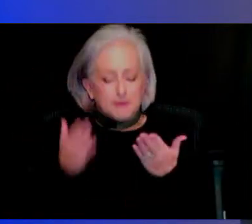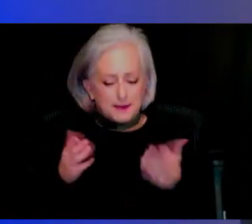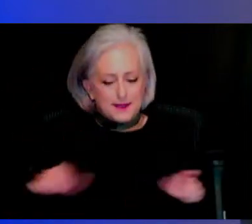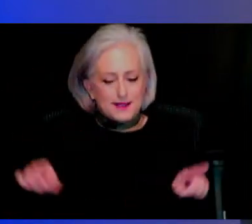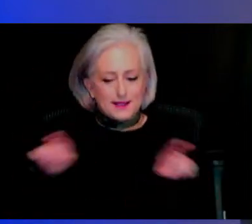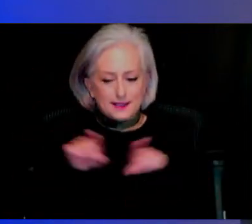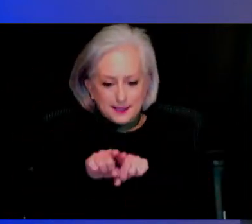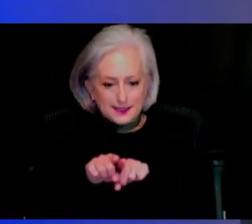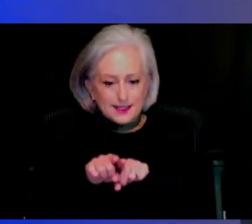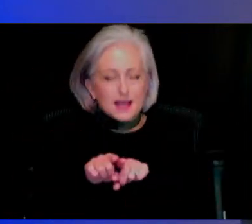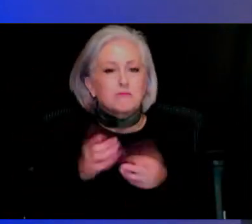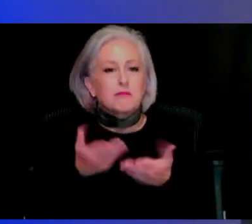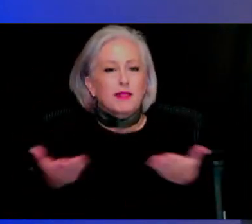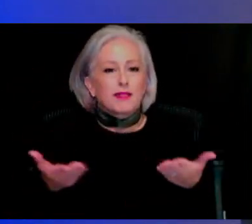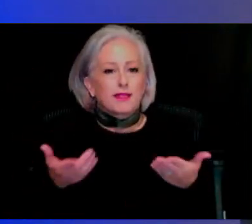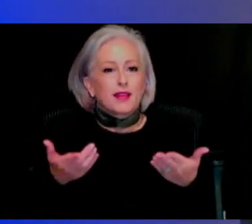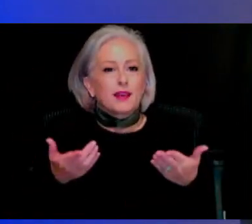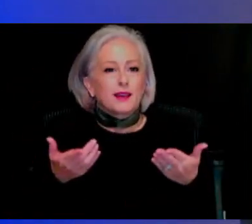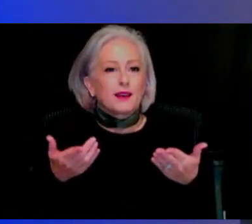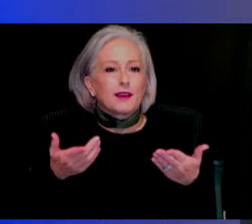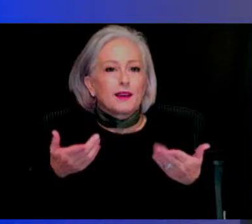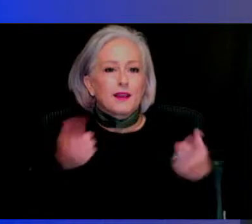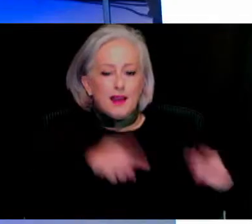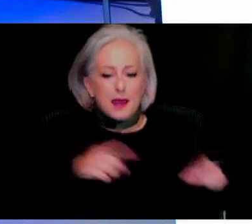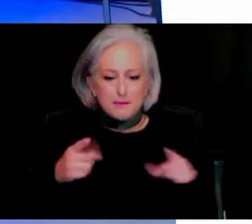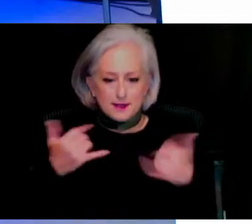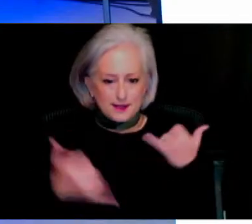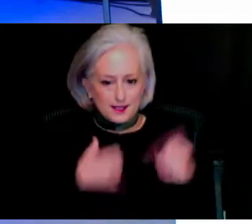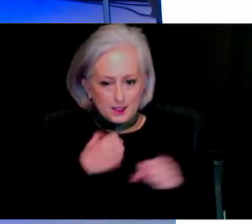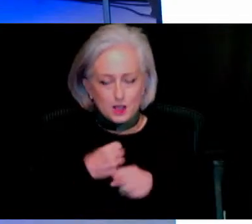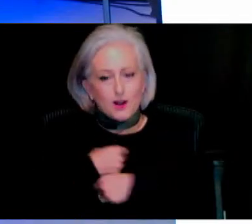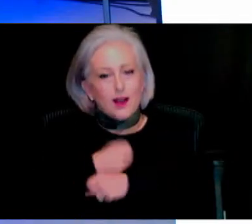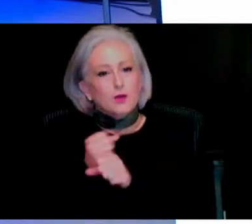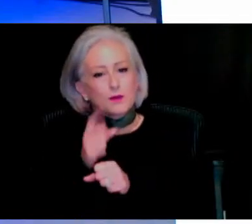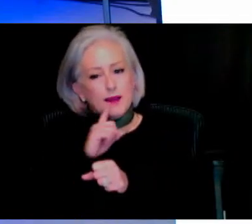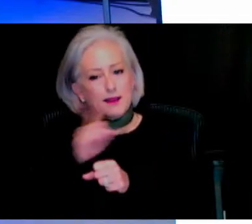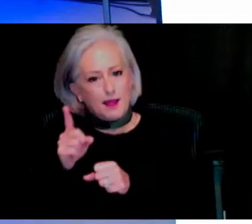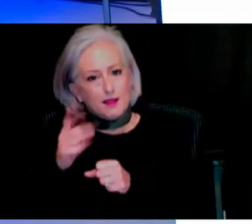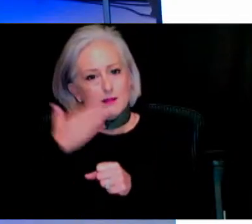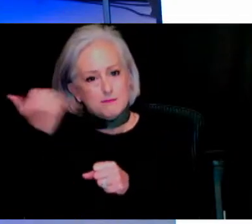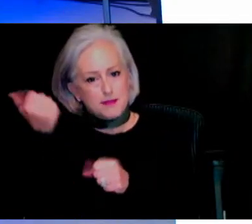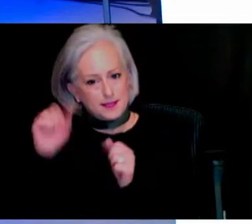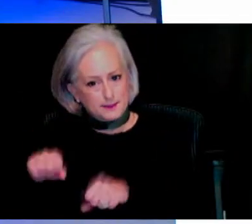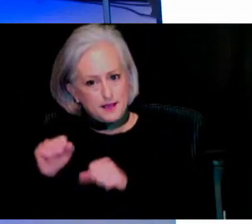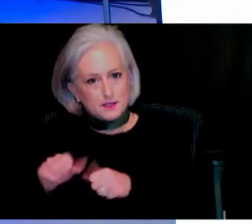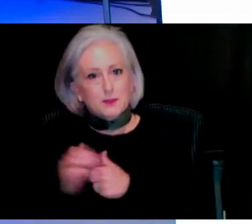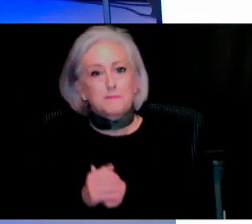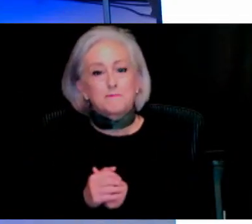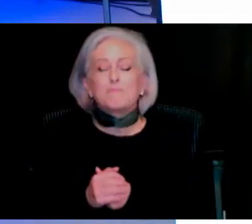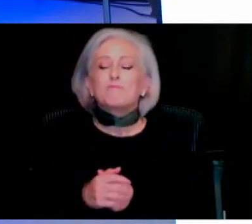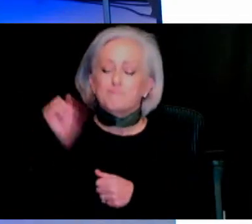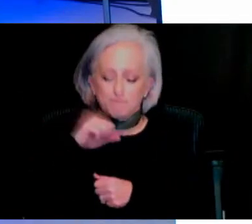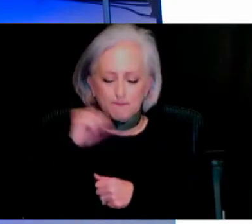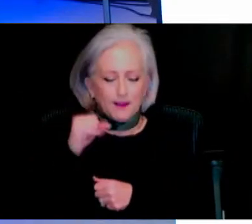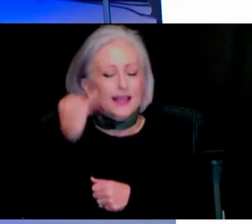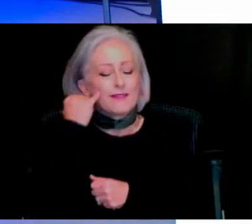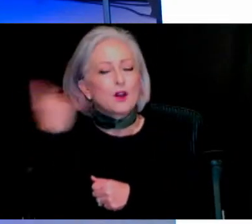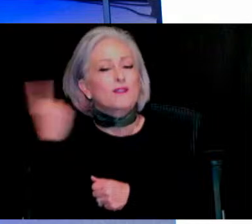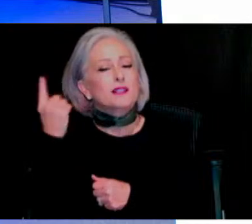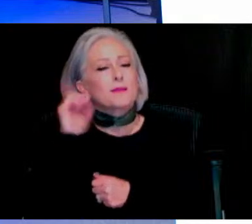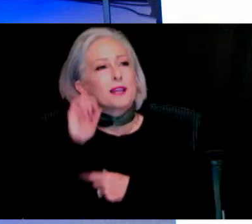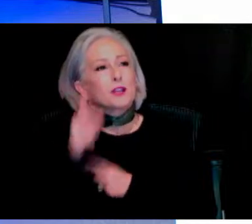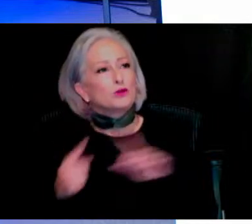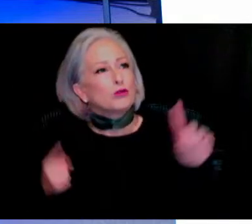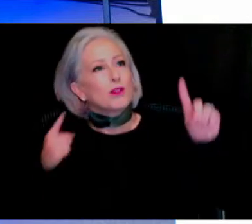to make prom the best it can be? And well, we have something to look forward to. That feels really good. So when we're planning, looking forward